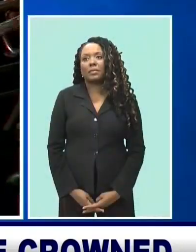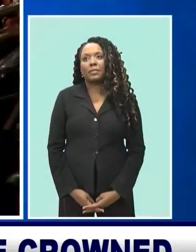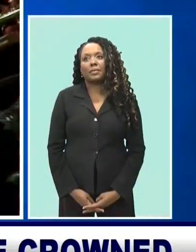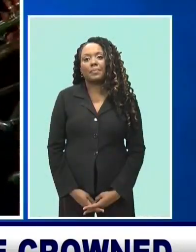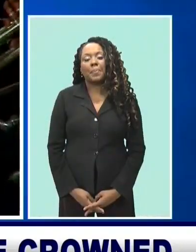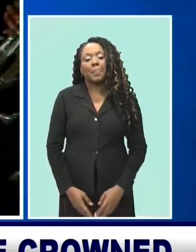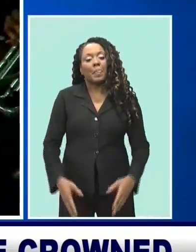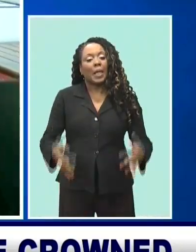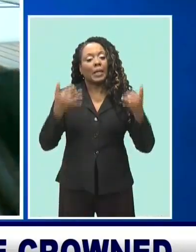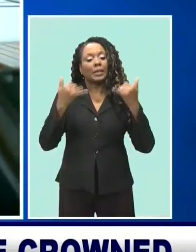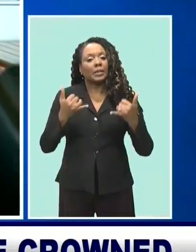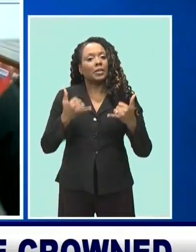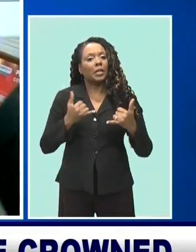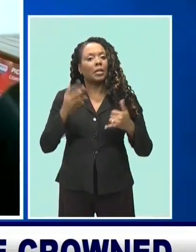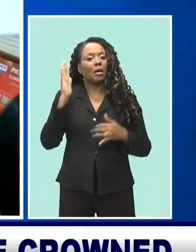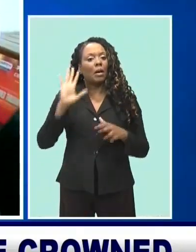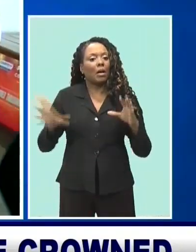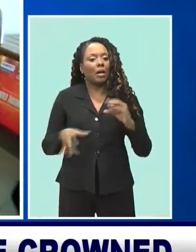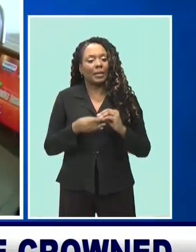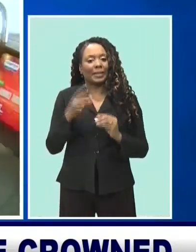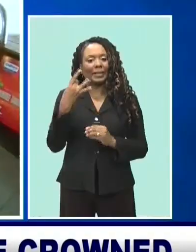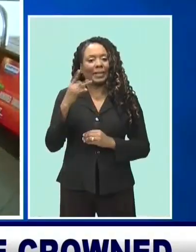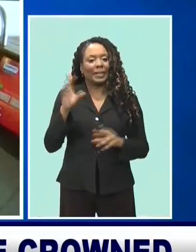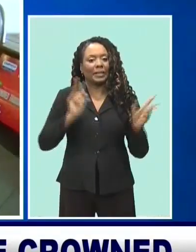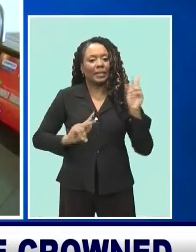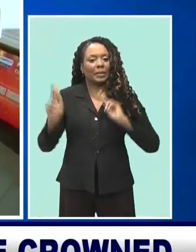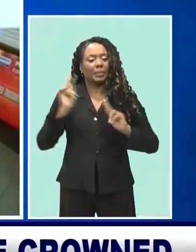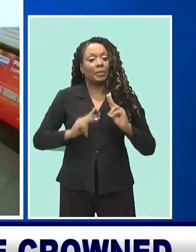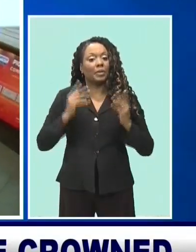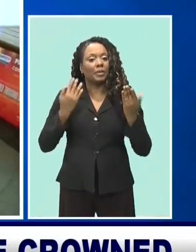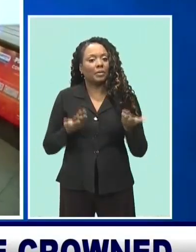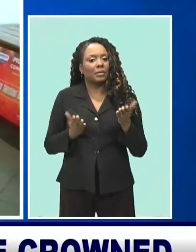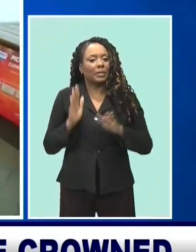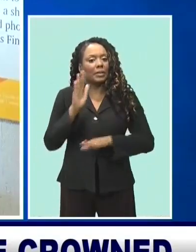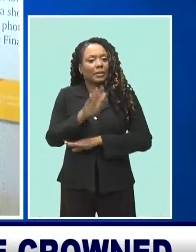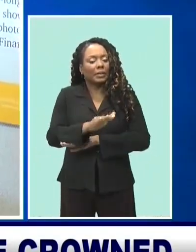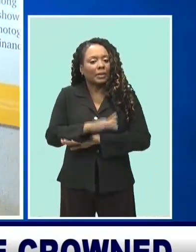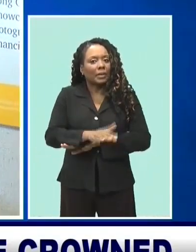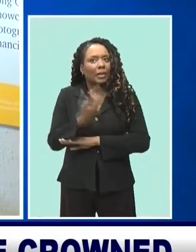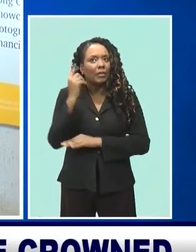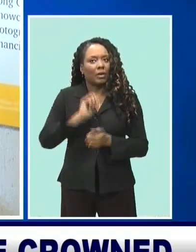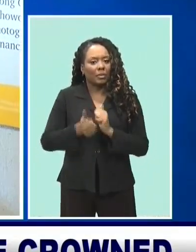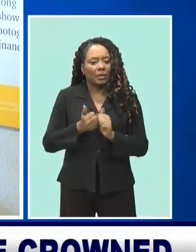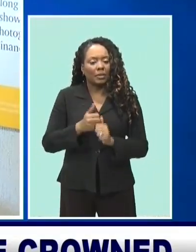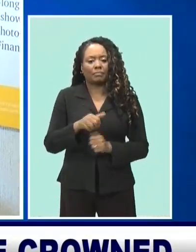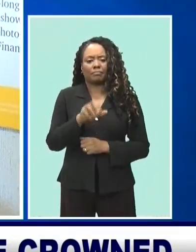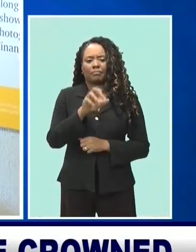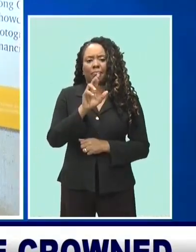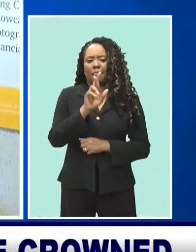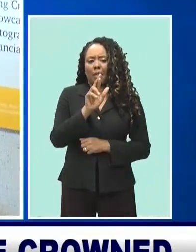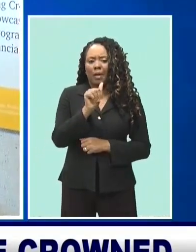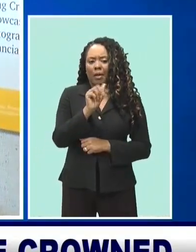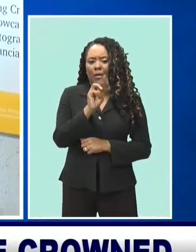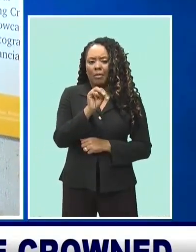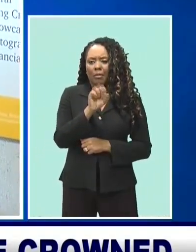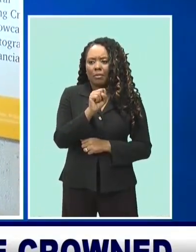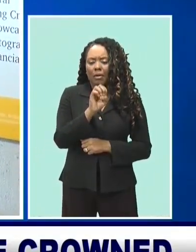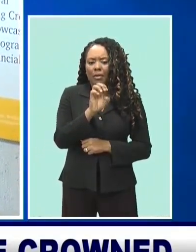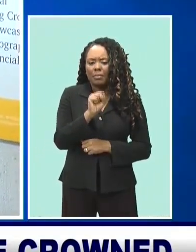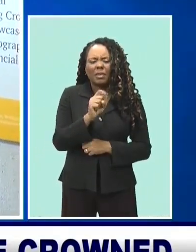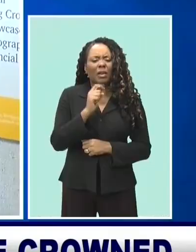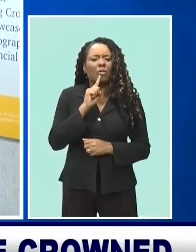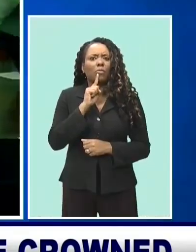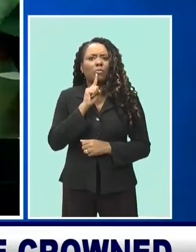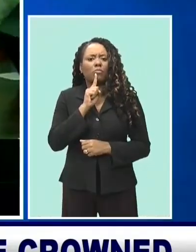certainly no walkover, and they will be bringing their A-game to Kaiso's biggest stage. There are Ramazis, who has one of the most popular songs for